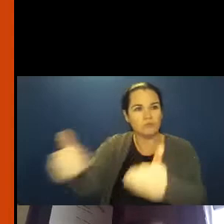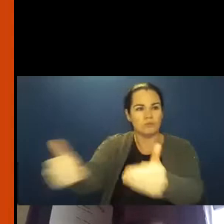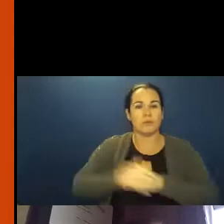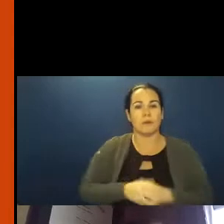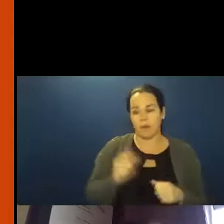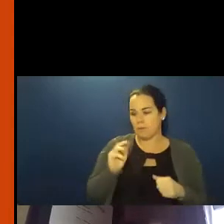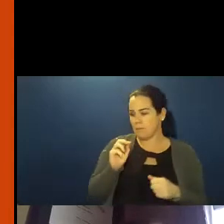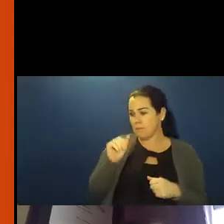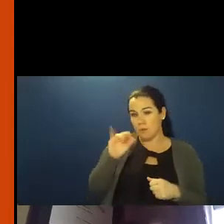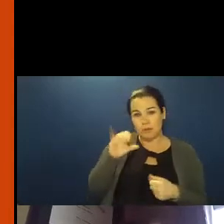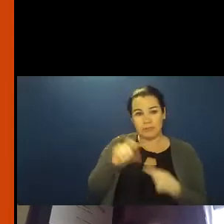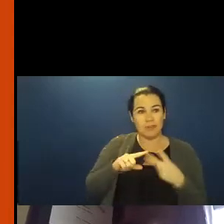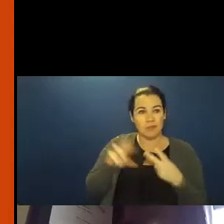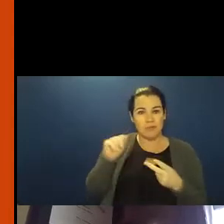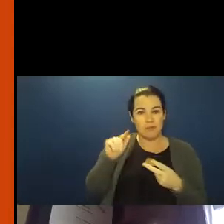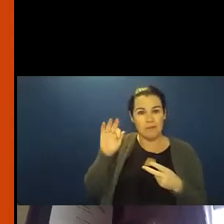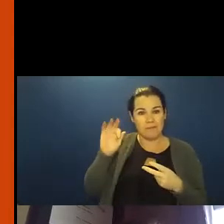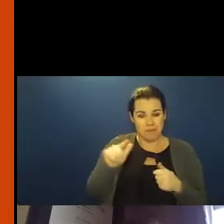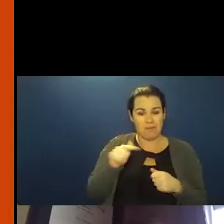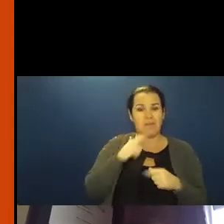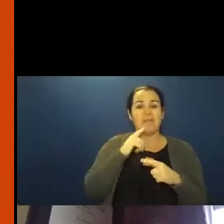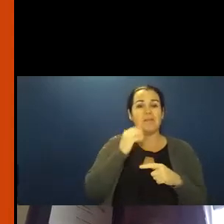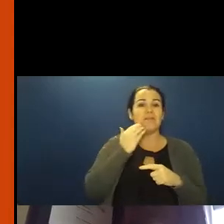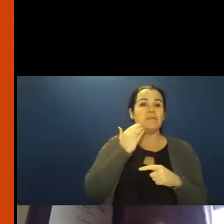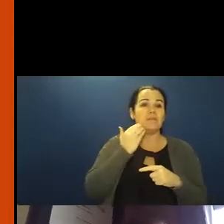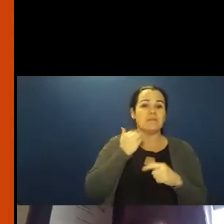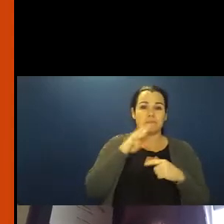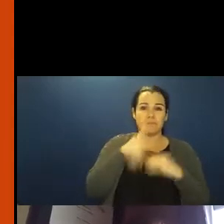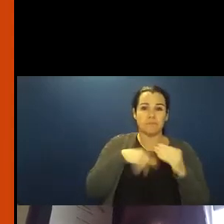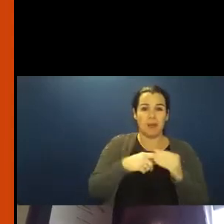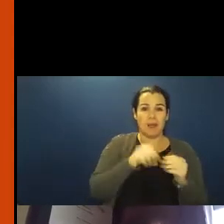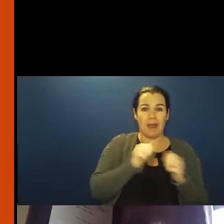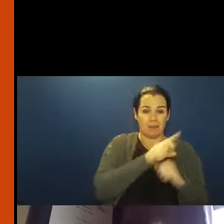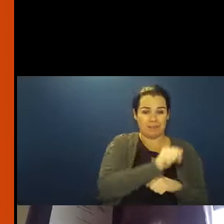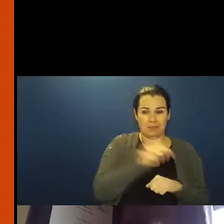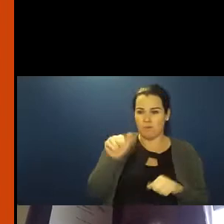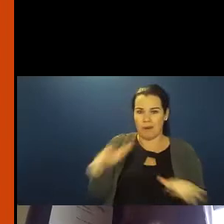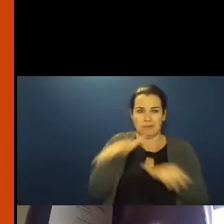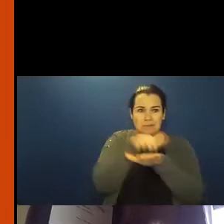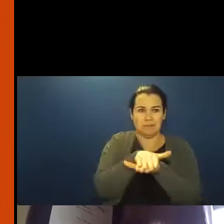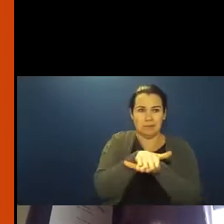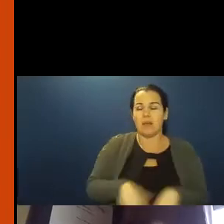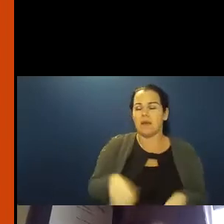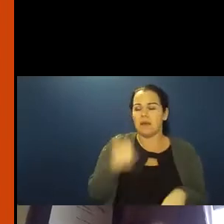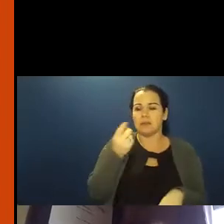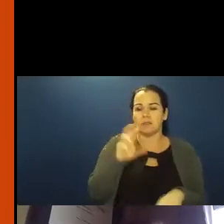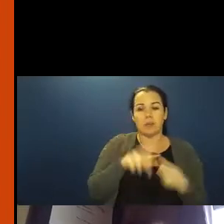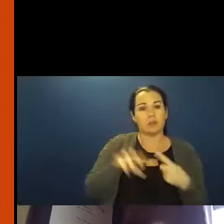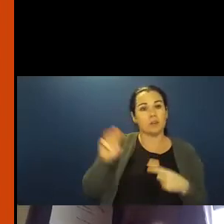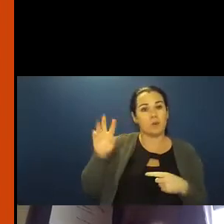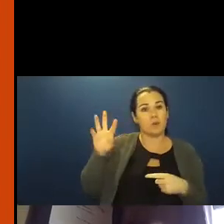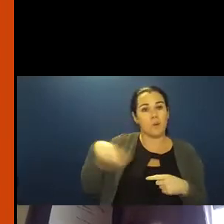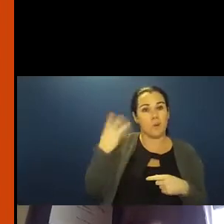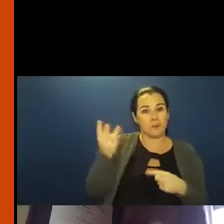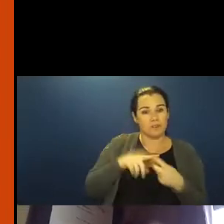the intersectionality between disability and race in the scorecards discussed earlier. And Drs. Edward Manyibe and Andre